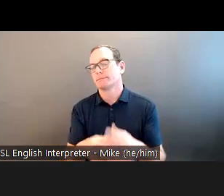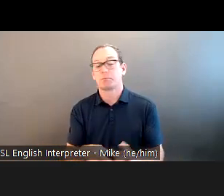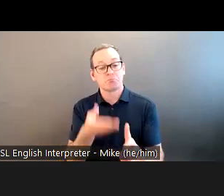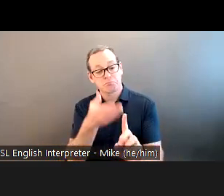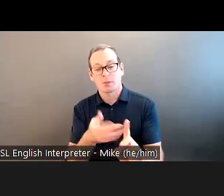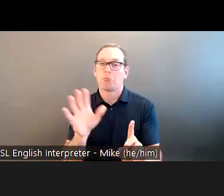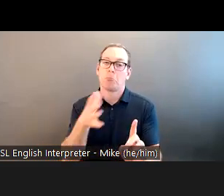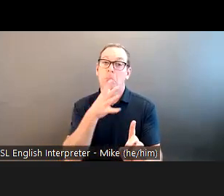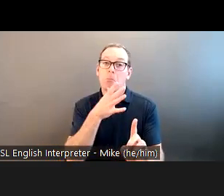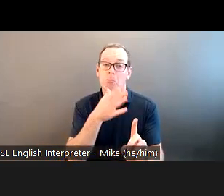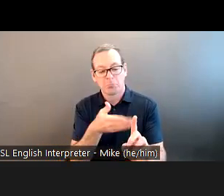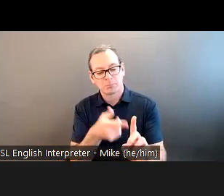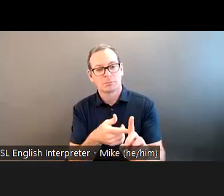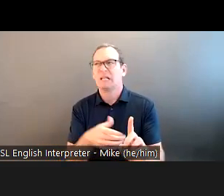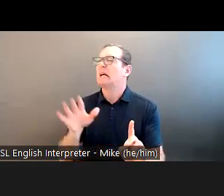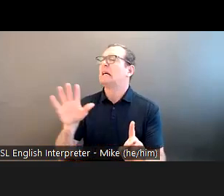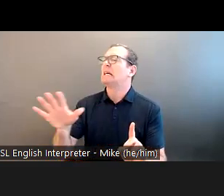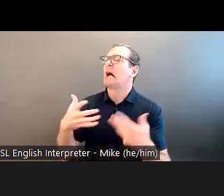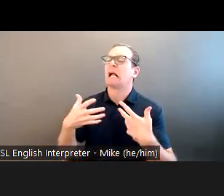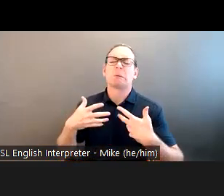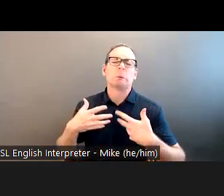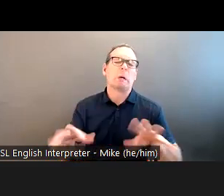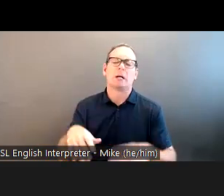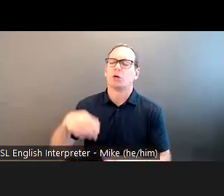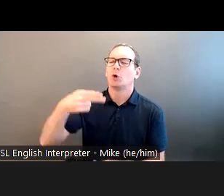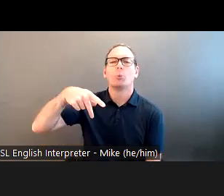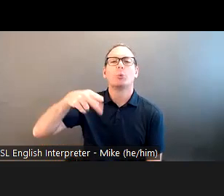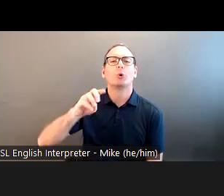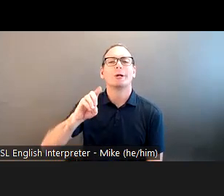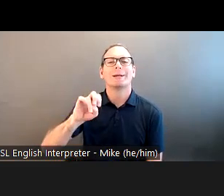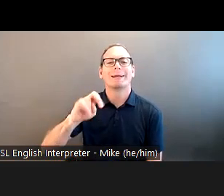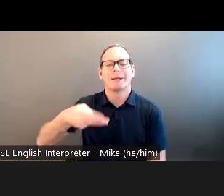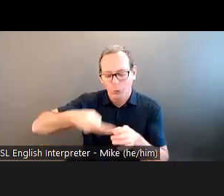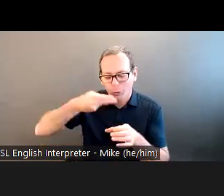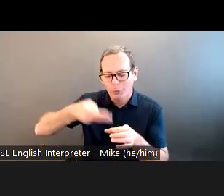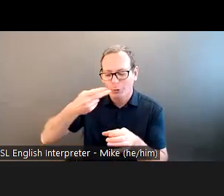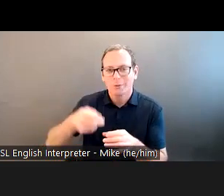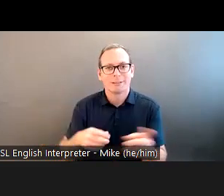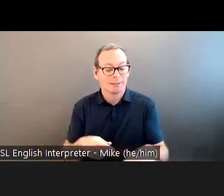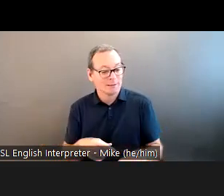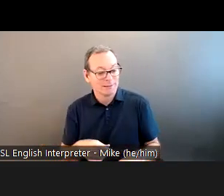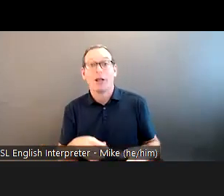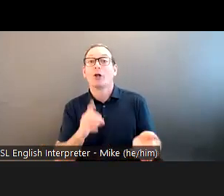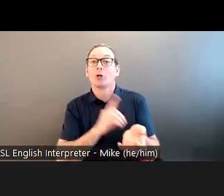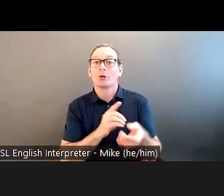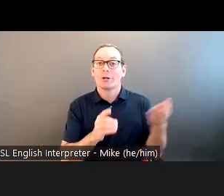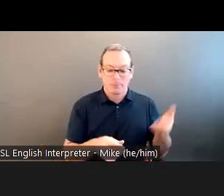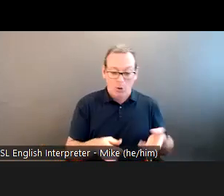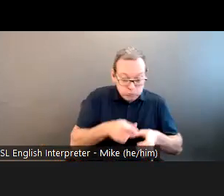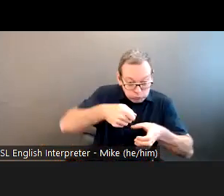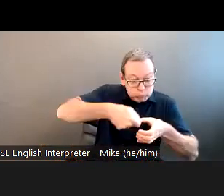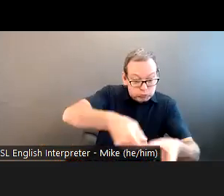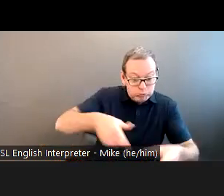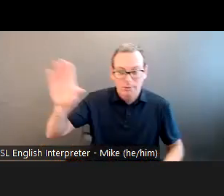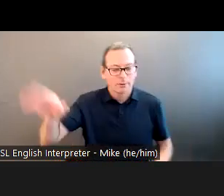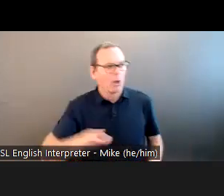said, I never want to eat pudding ever again in my entire life, and the doctors are handing her pudding, well, you know what her last wishes were. I don't know how